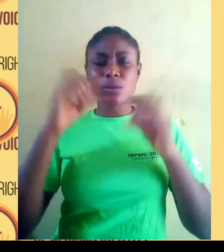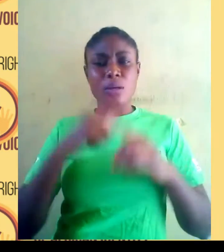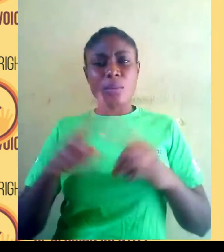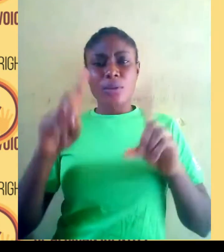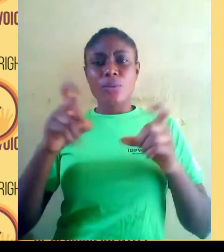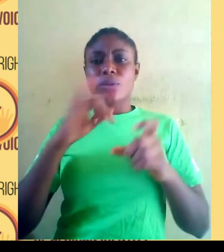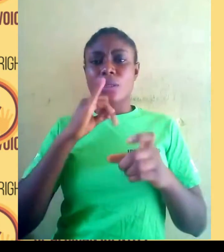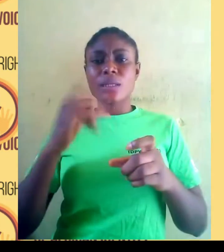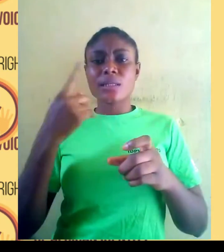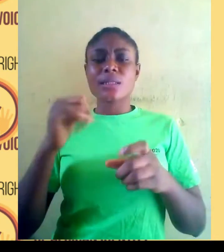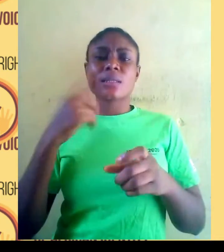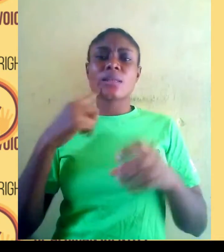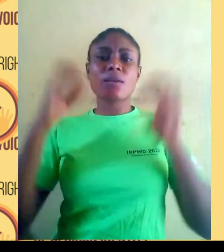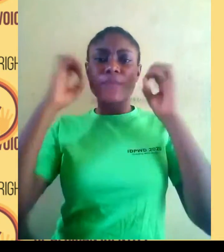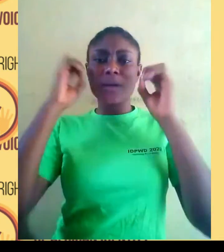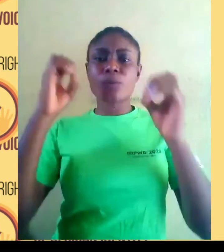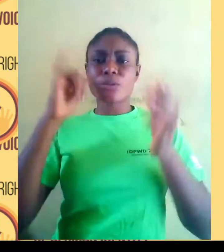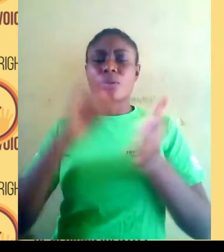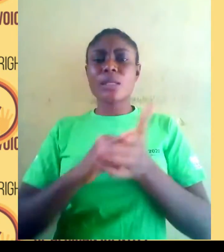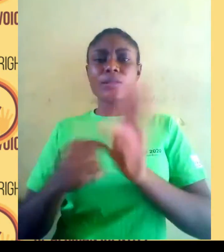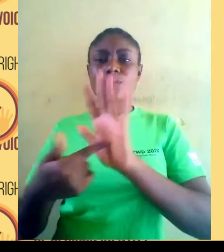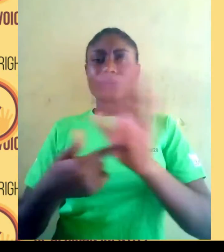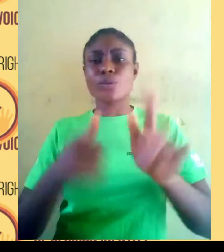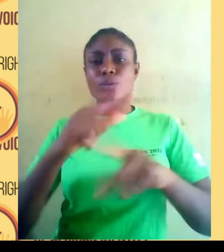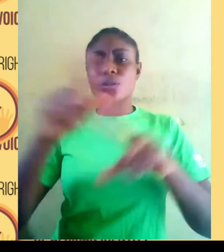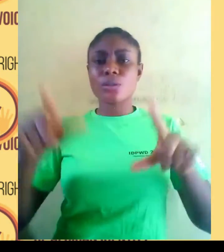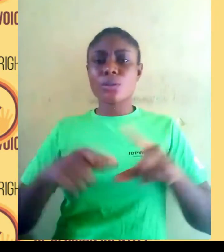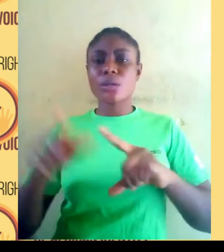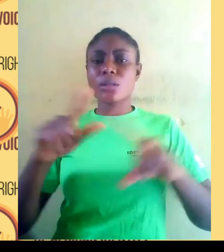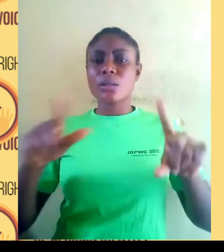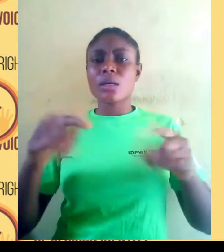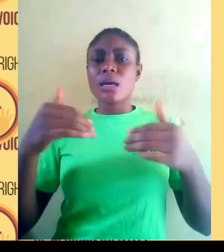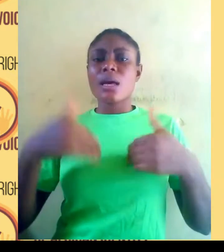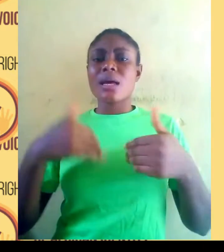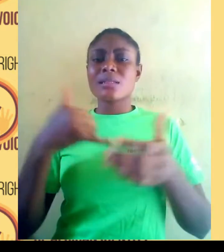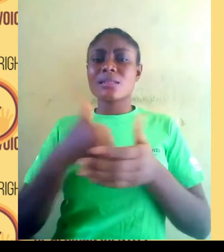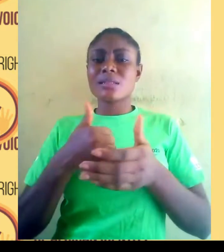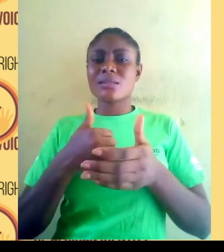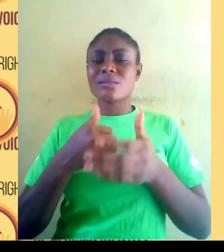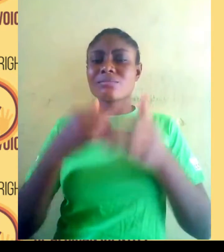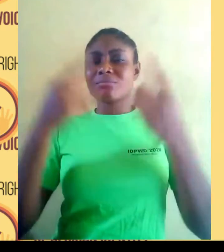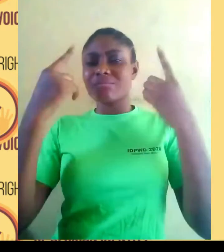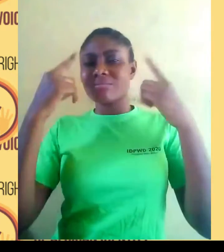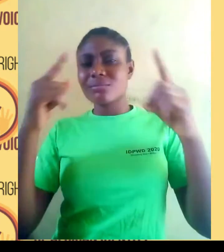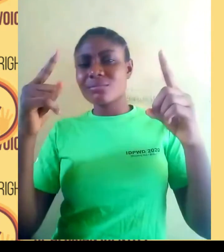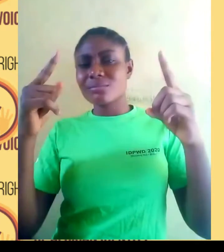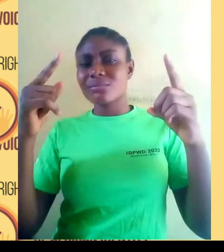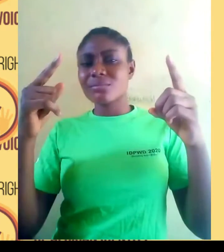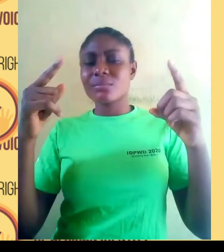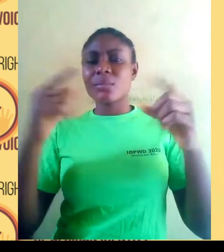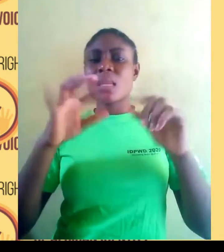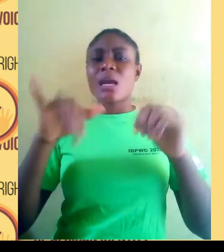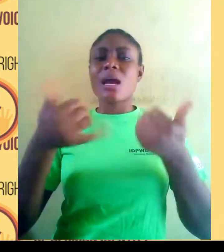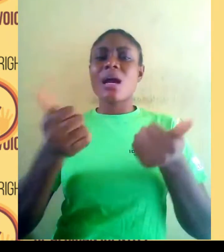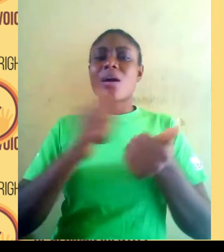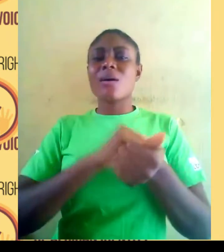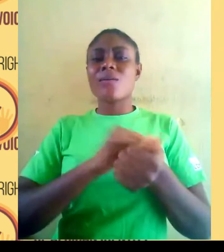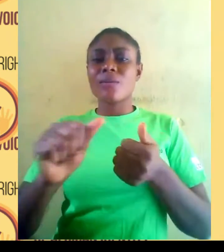displays the indigenous sign languages, has it fared well? How much has it really